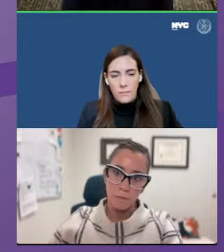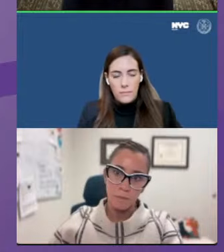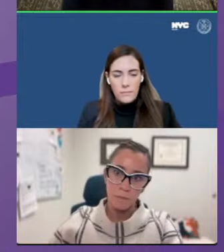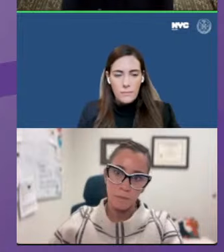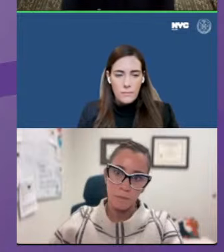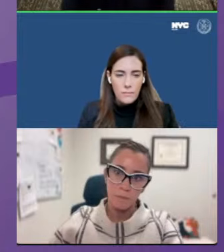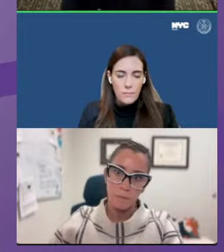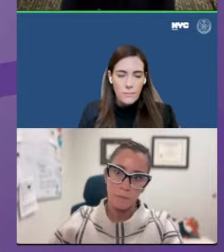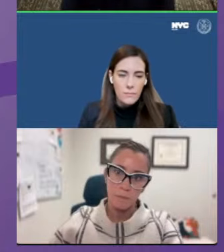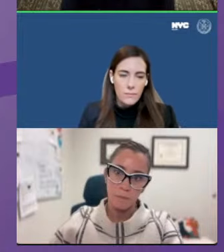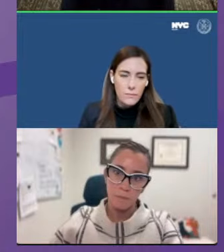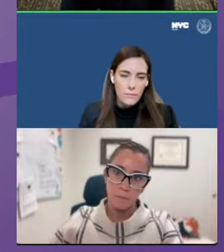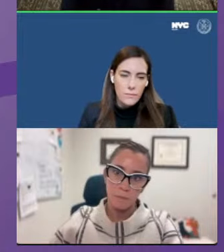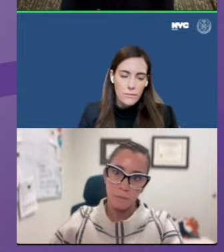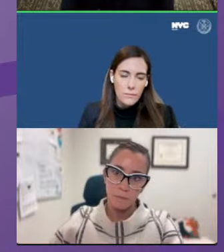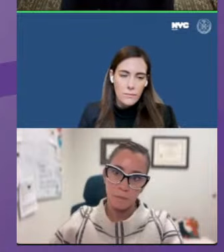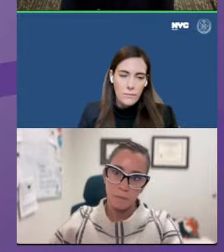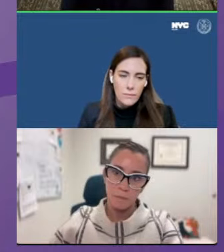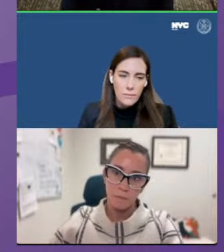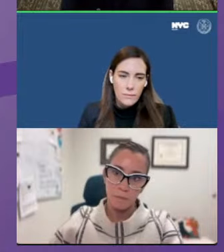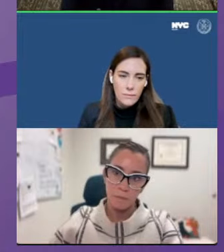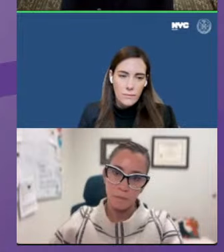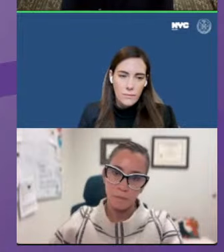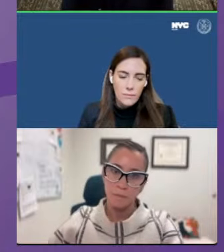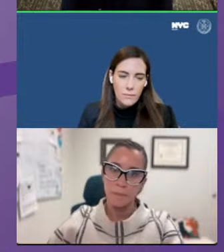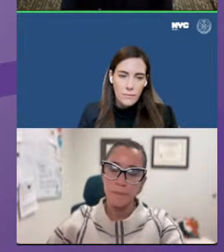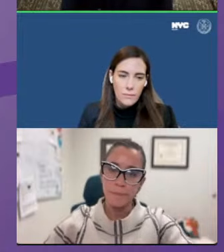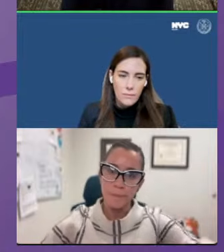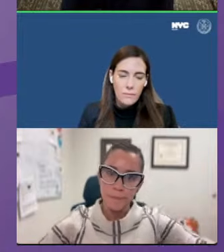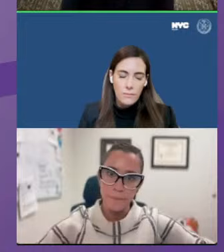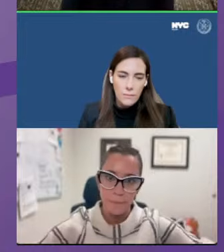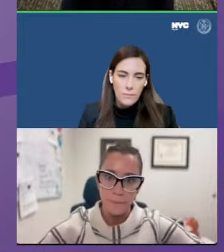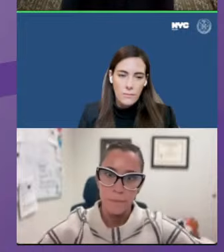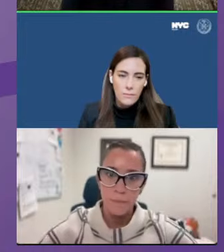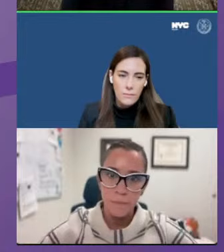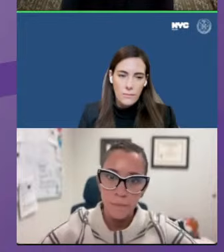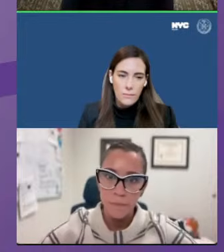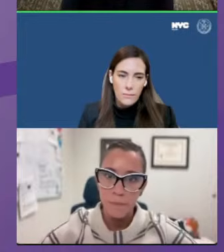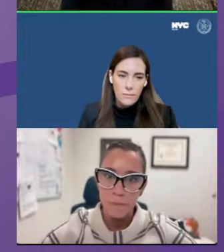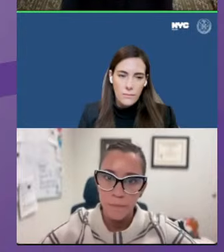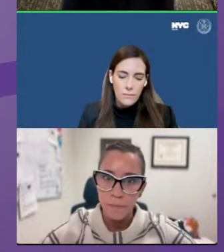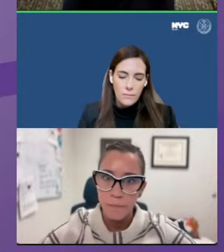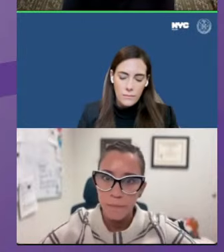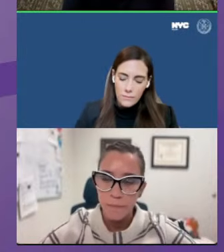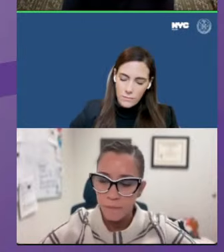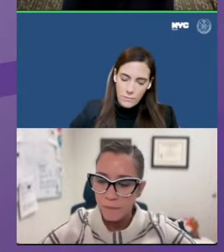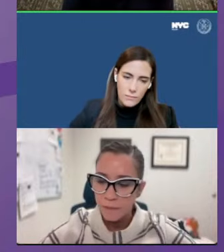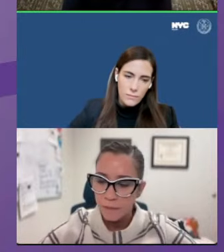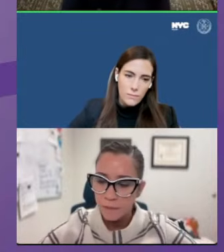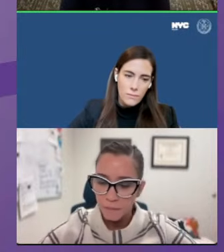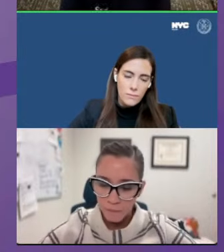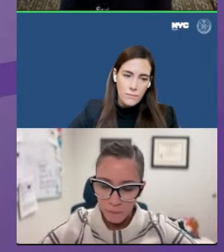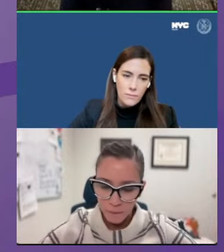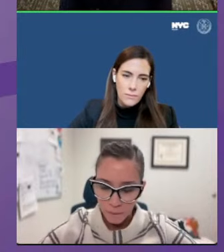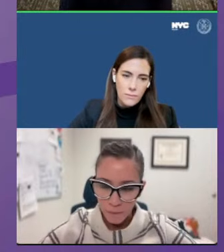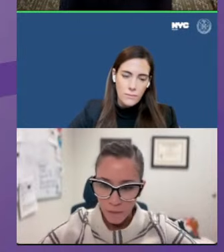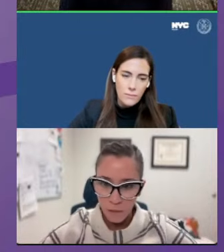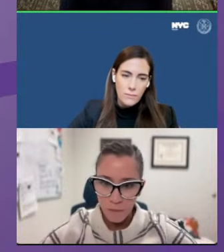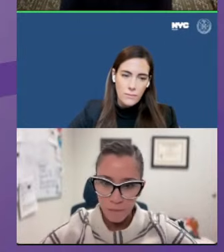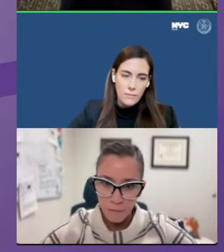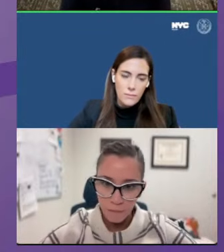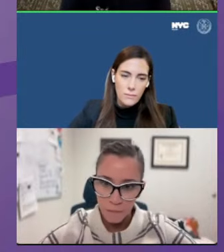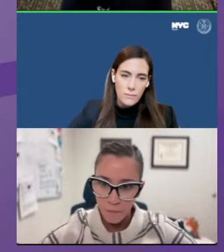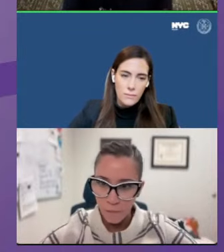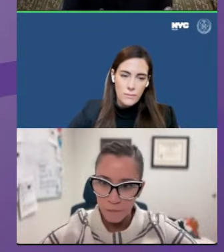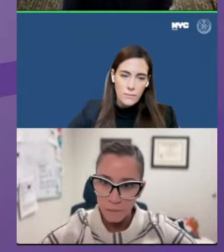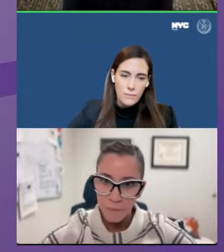to do is be biopsying tissue, because that's where viruses like to hide out. They hide out in nerve tissue, they hide out in